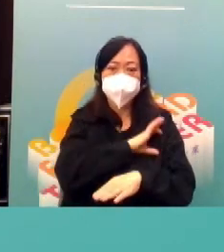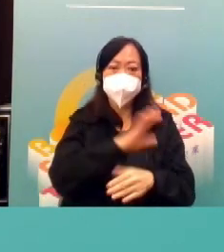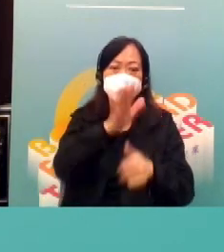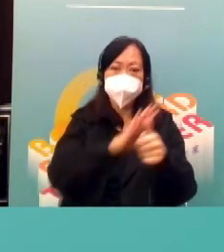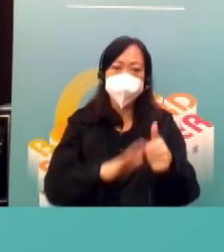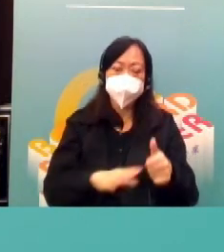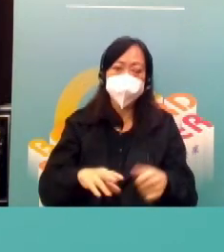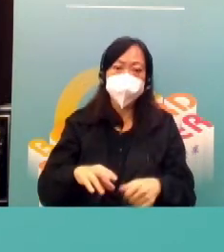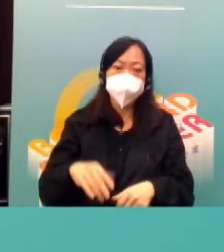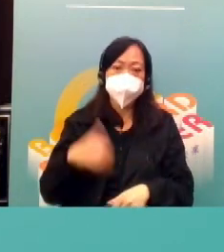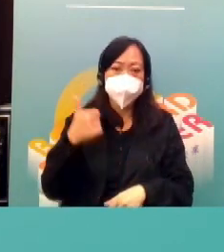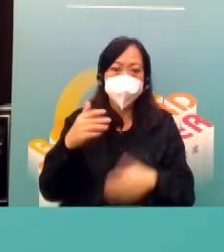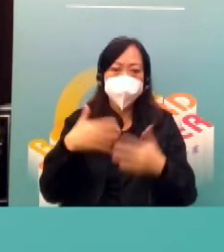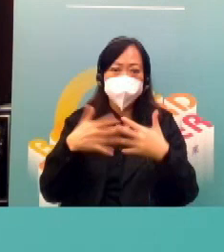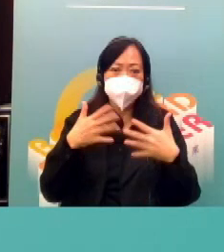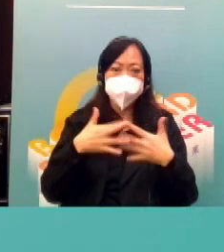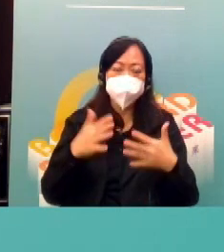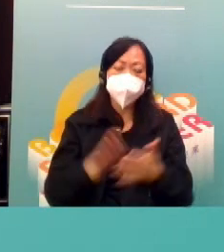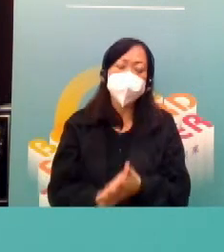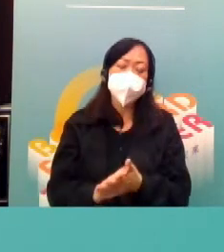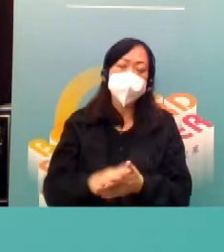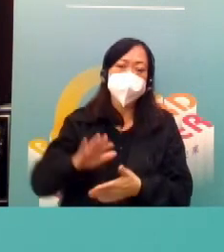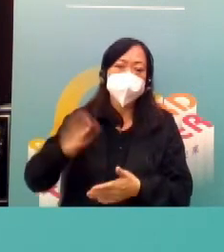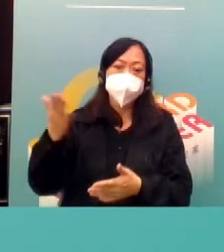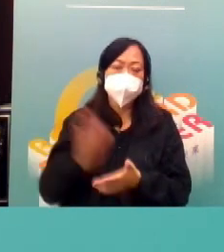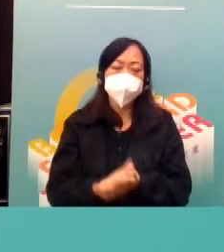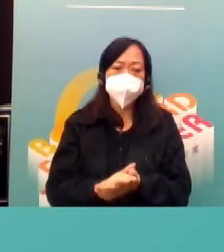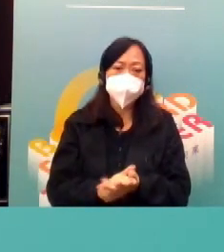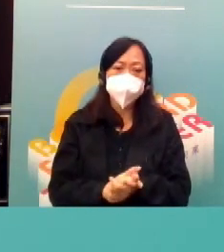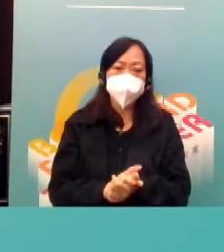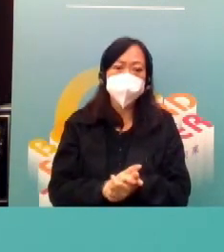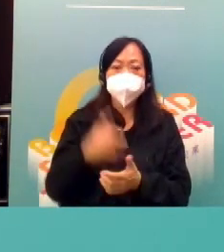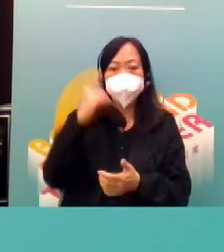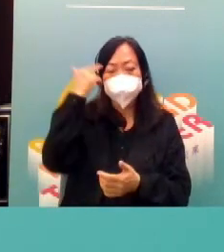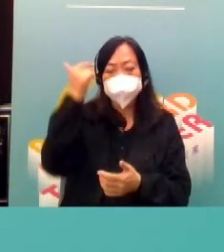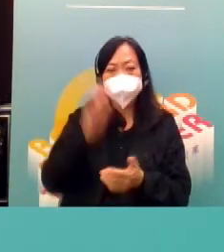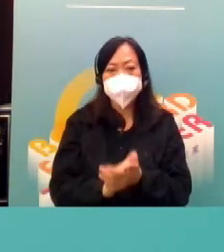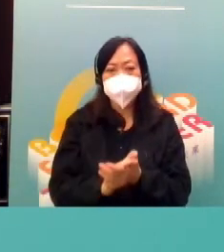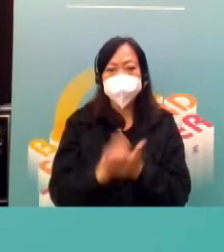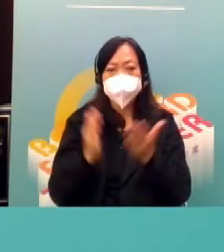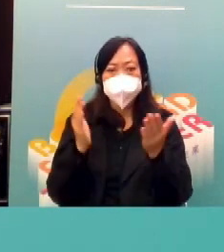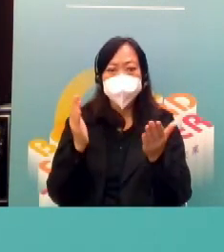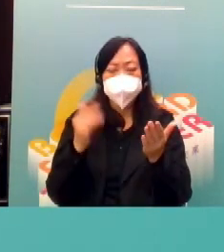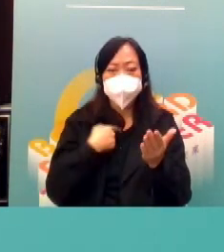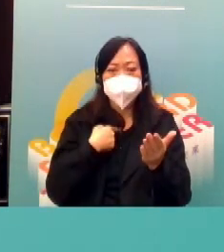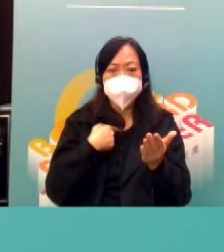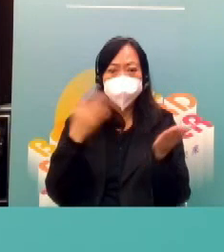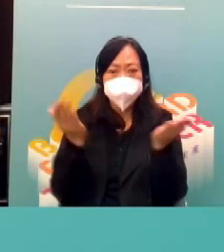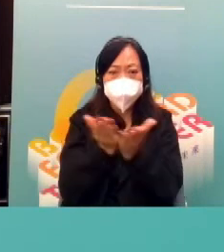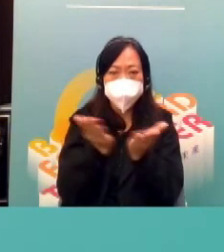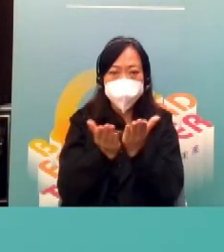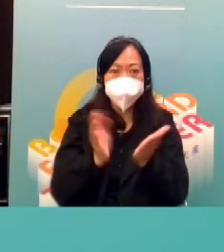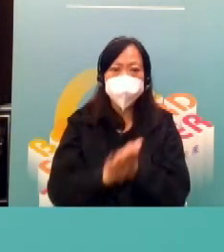financial impact to be guaranteed first. And among all the financial impact, if they achieve the same level